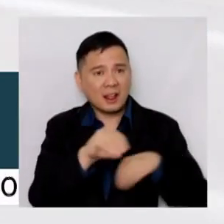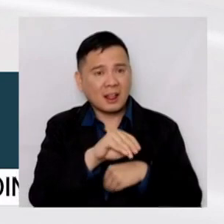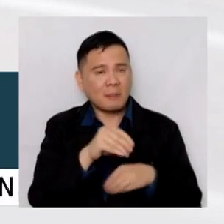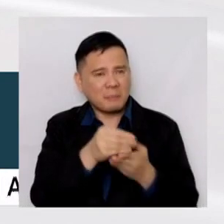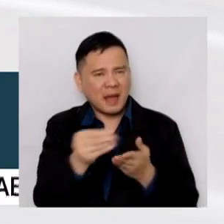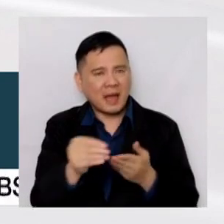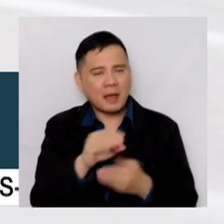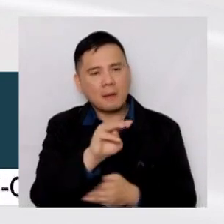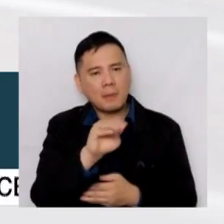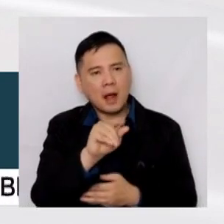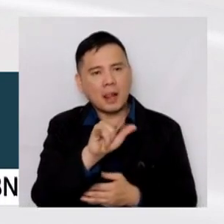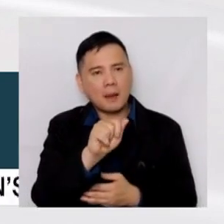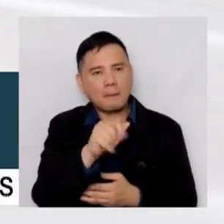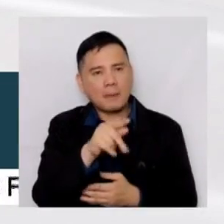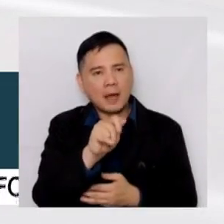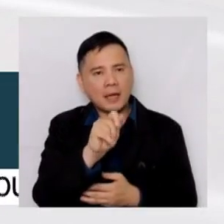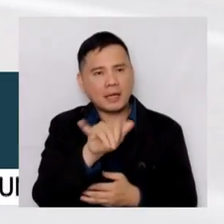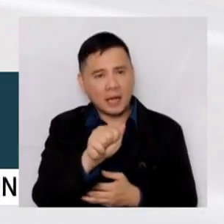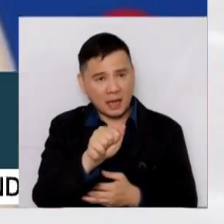interest?